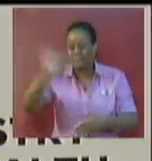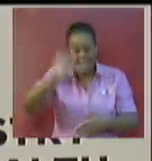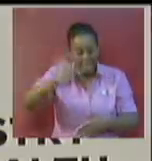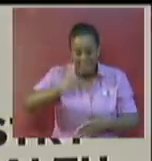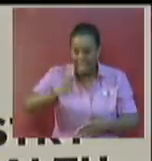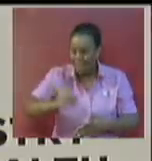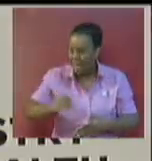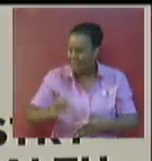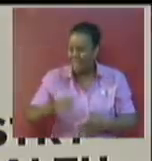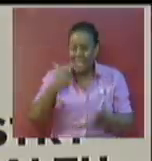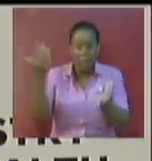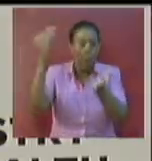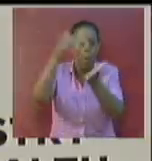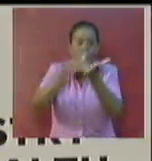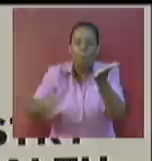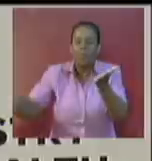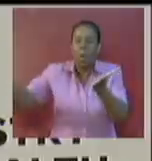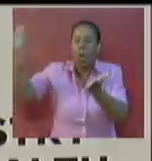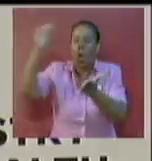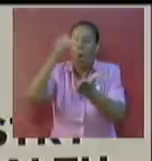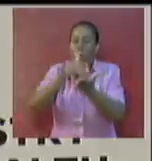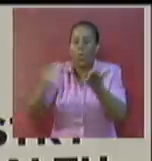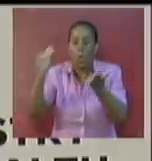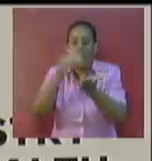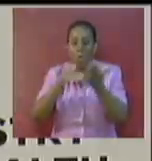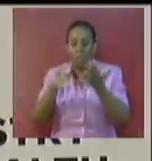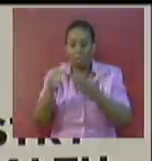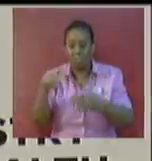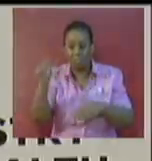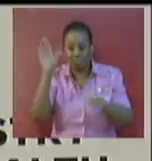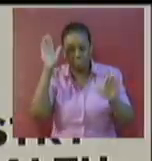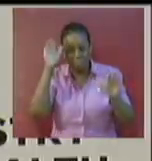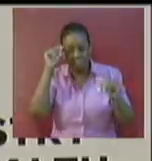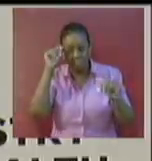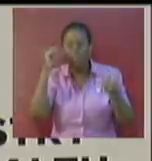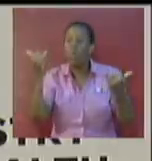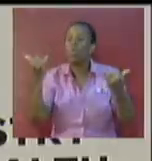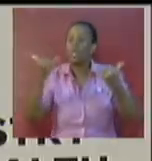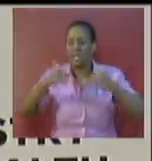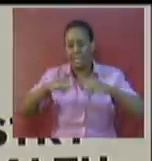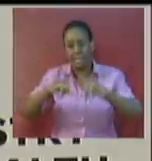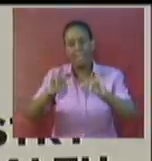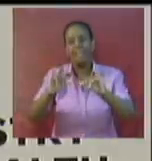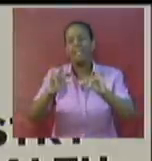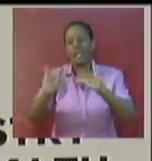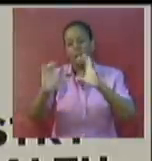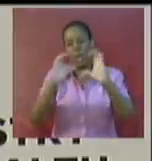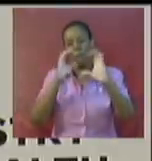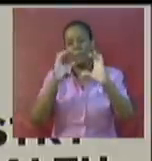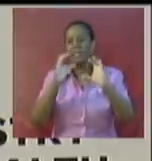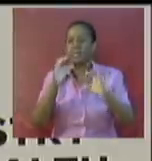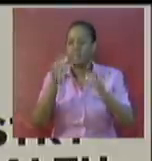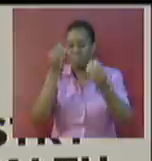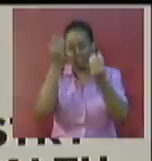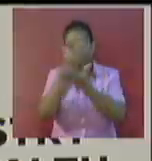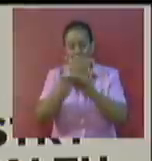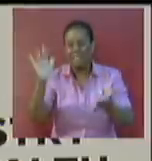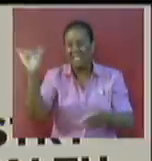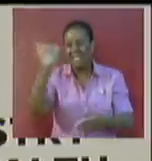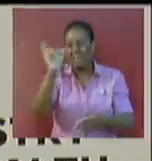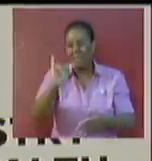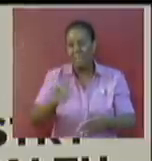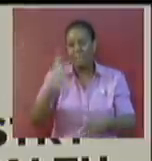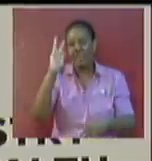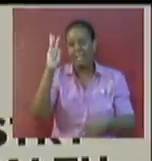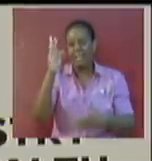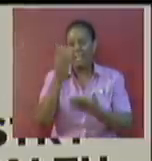and Tobago. So of course, we will continue to evolve our communication strategy as we go, looking at targeted populations.